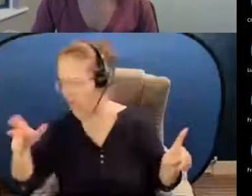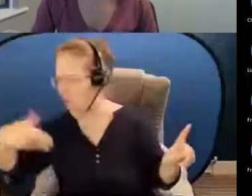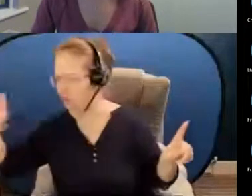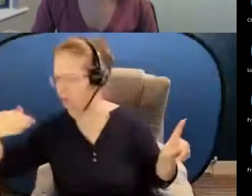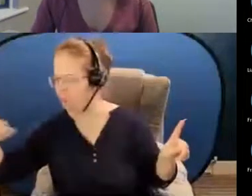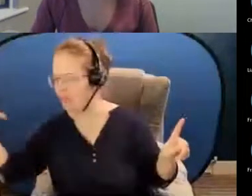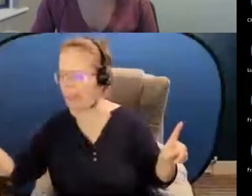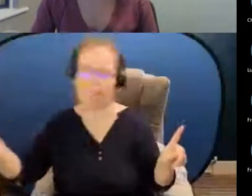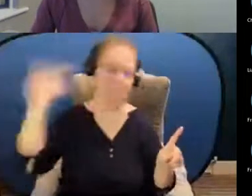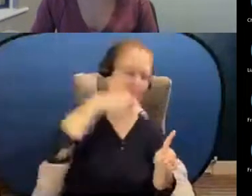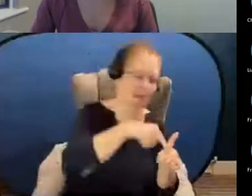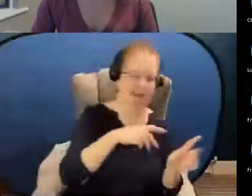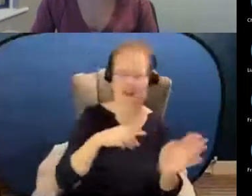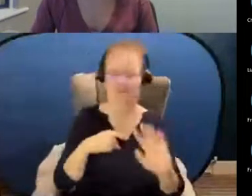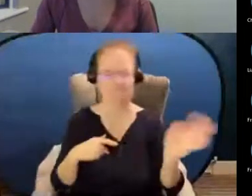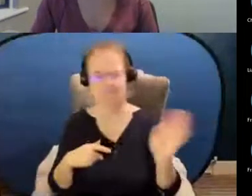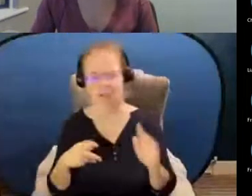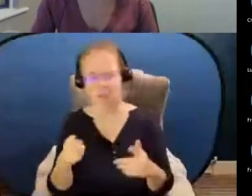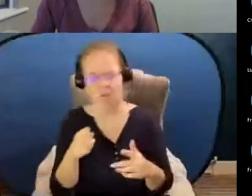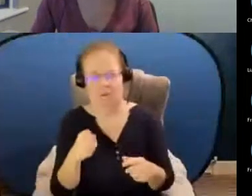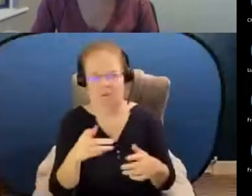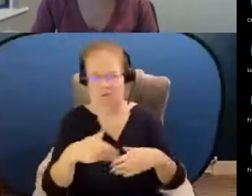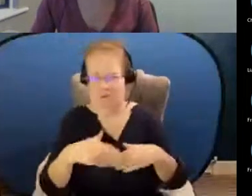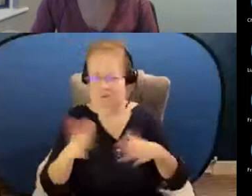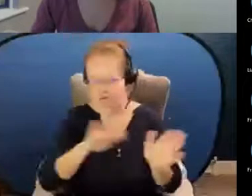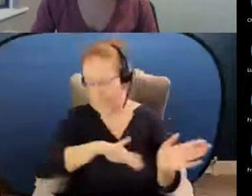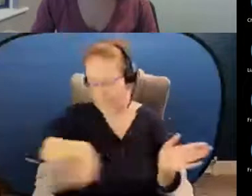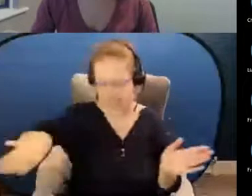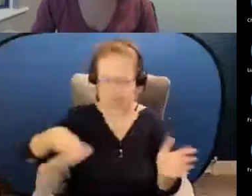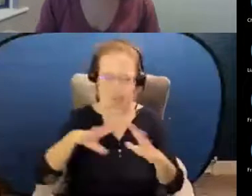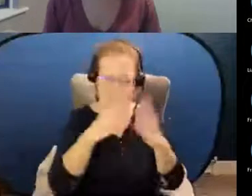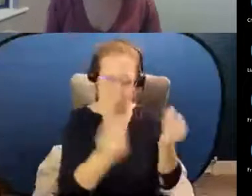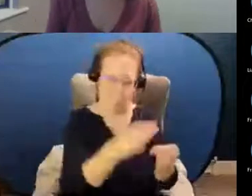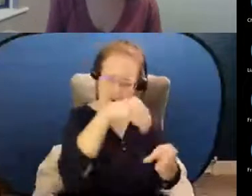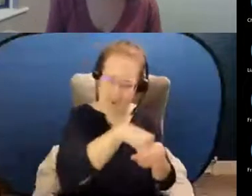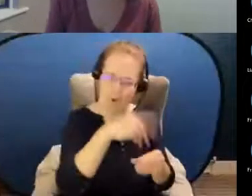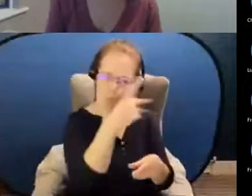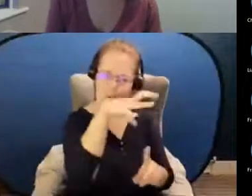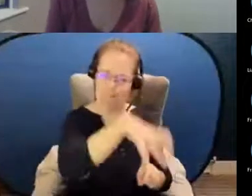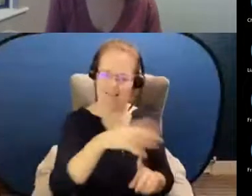all there. It's part and parcel of any other part of the content creation.